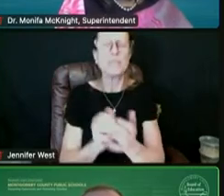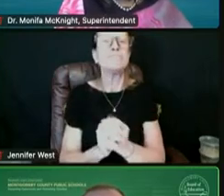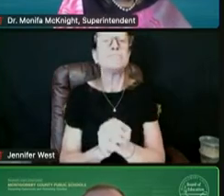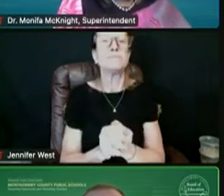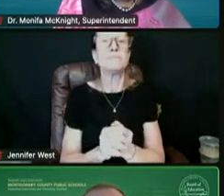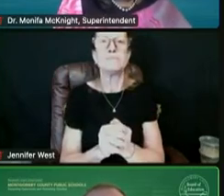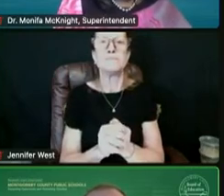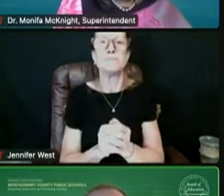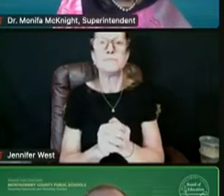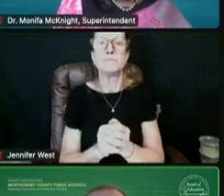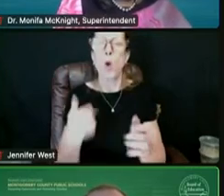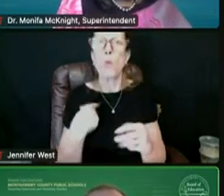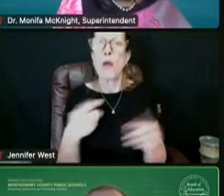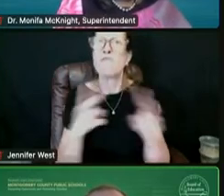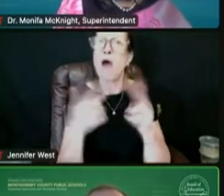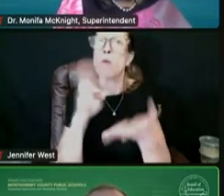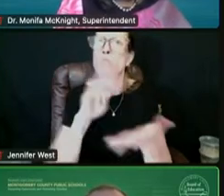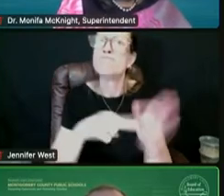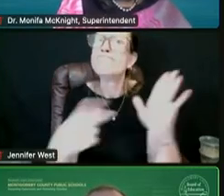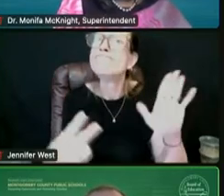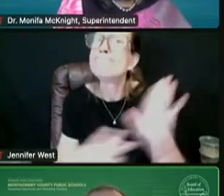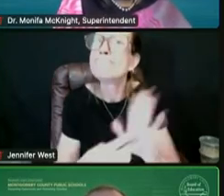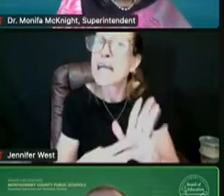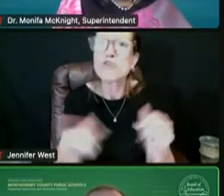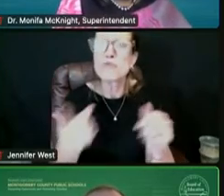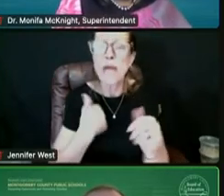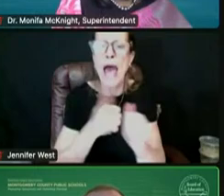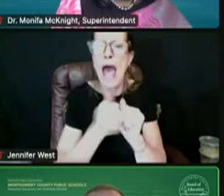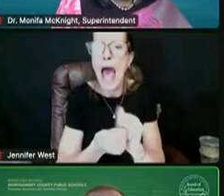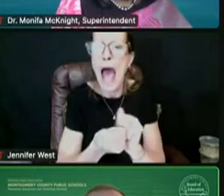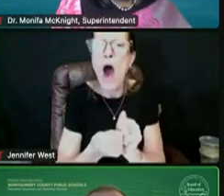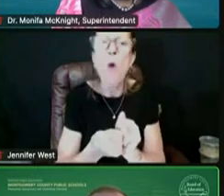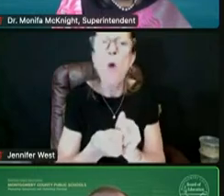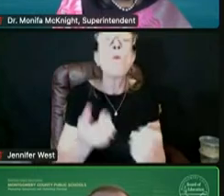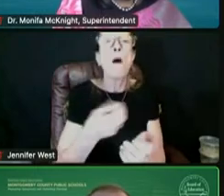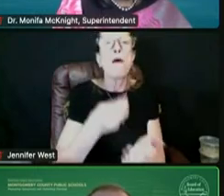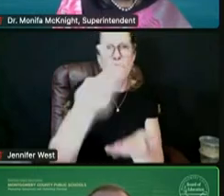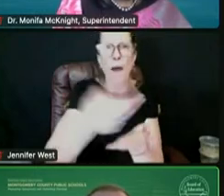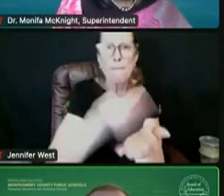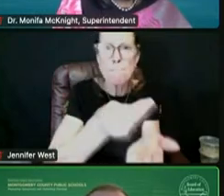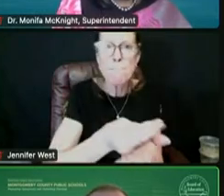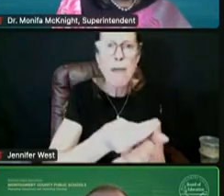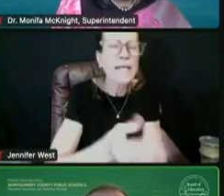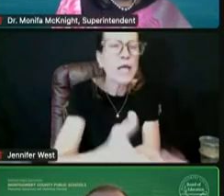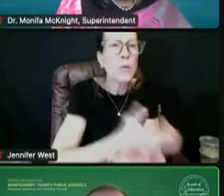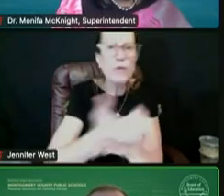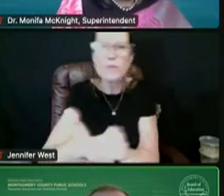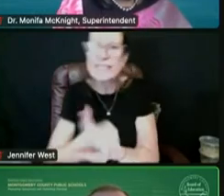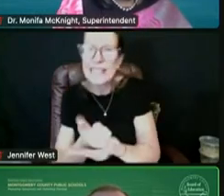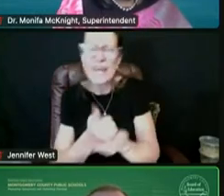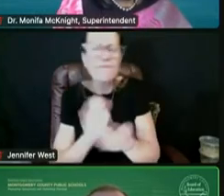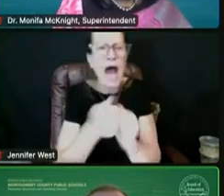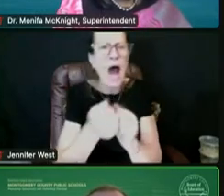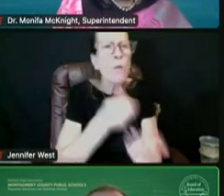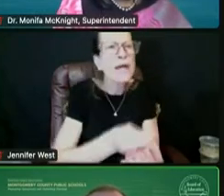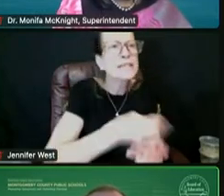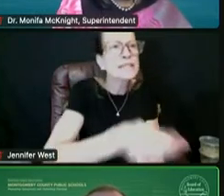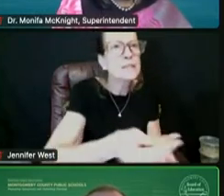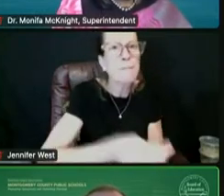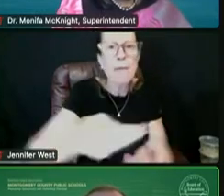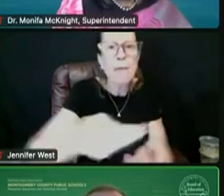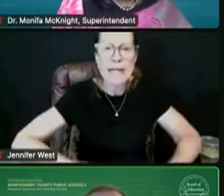We're very intentional about the way that we spend the money that we do receive. And so we, as you can see here, the